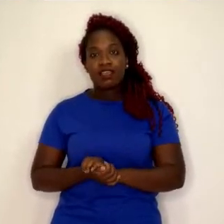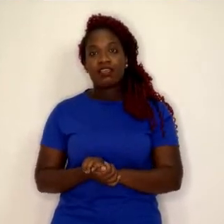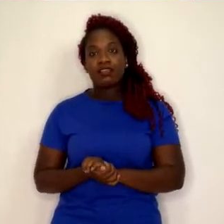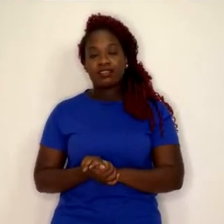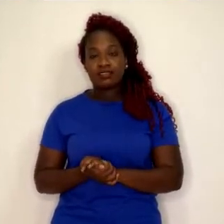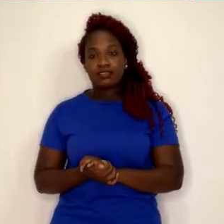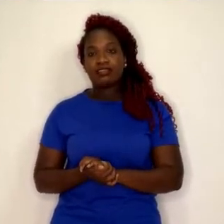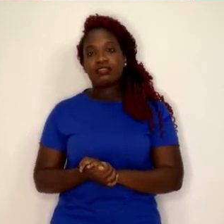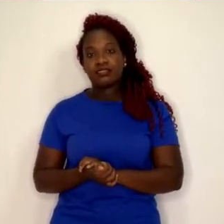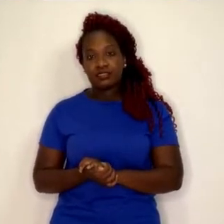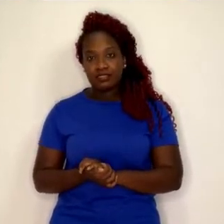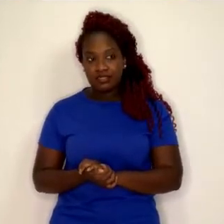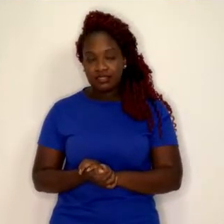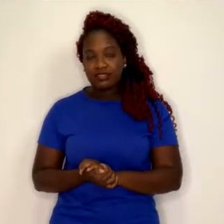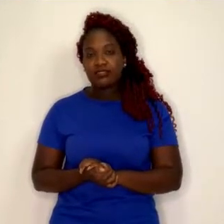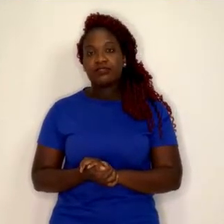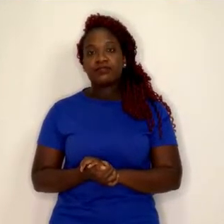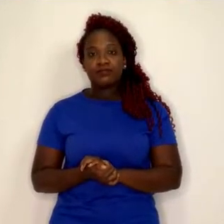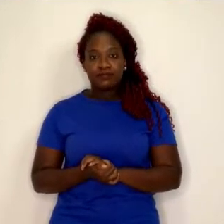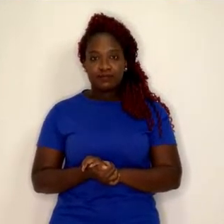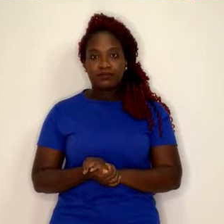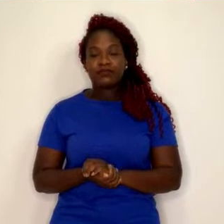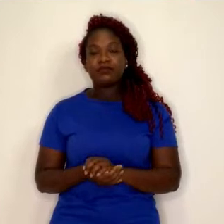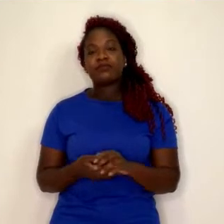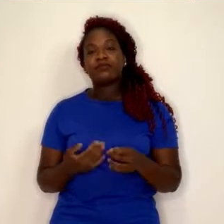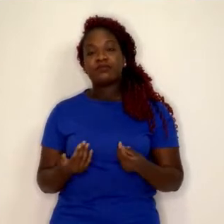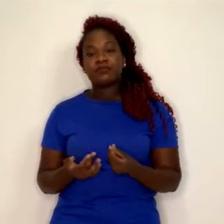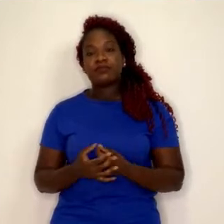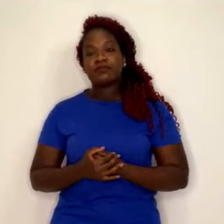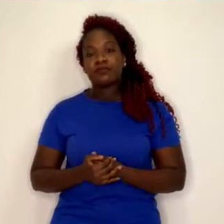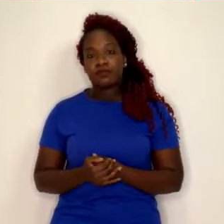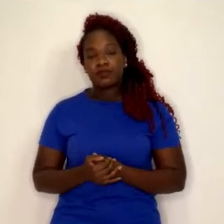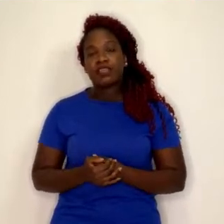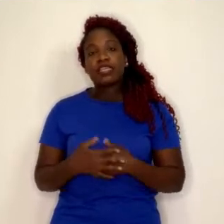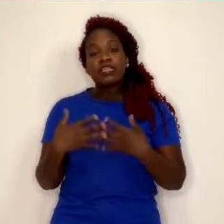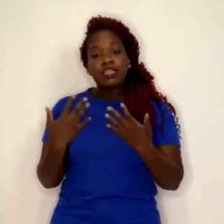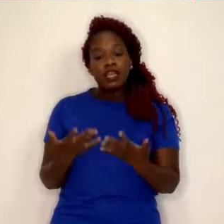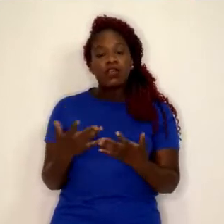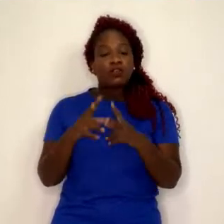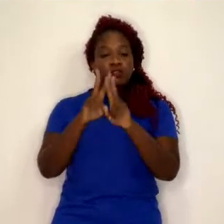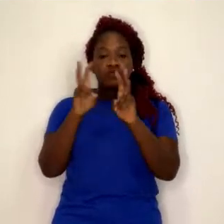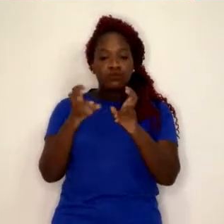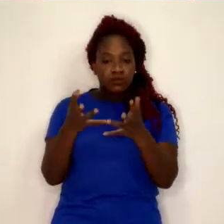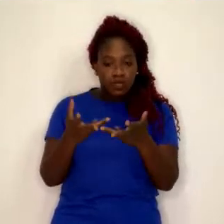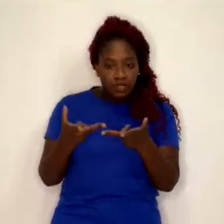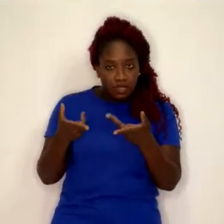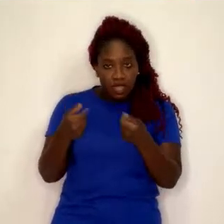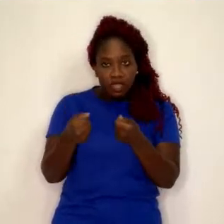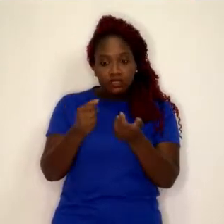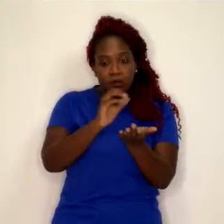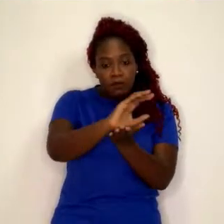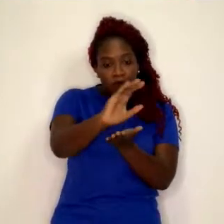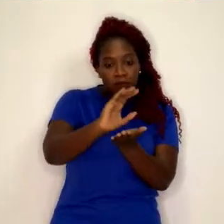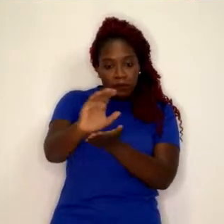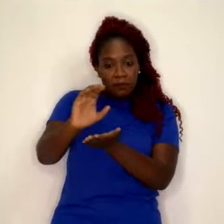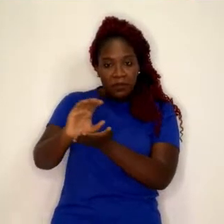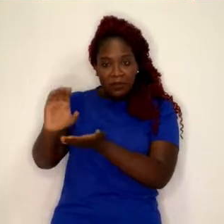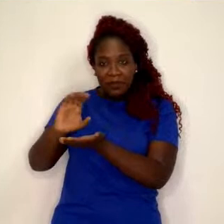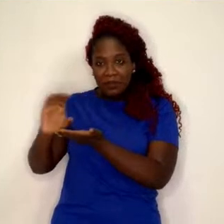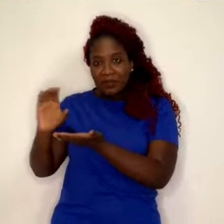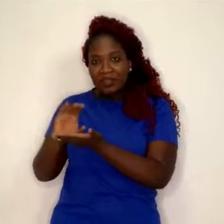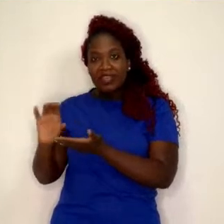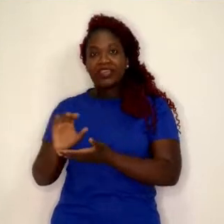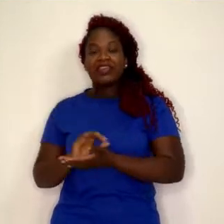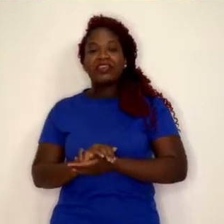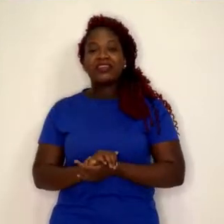broadening of we are talking about a national project as well. We are talking about quality, we are talking